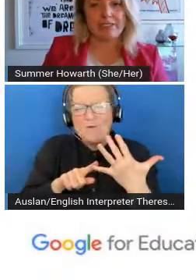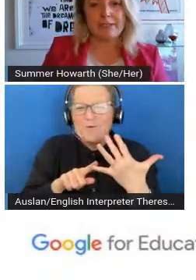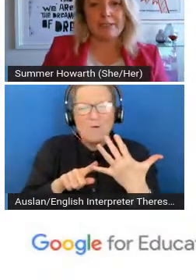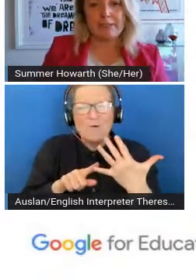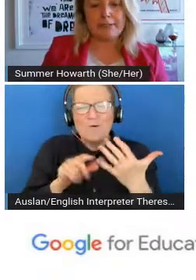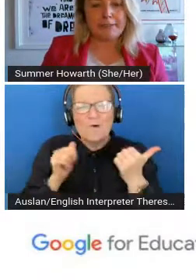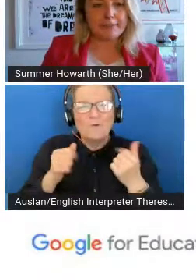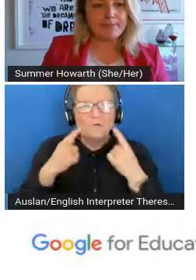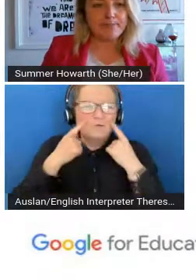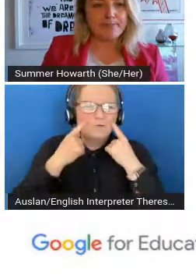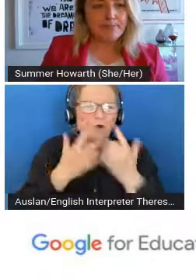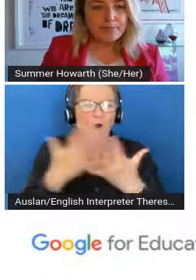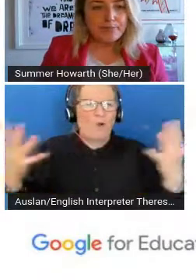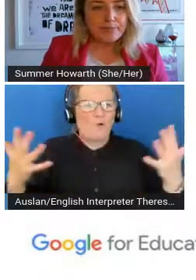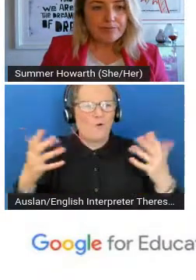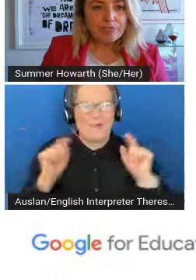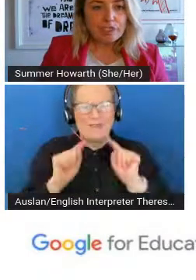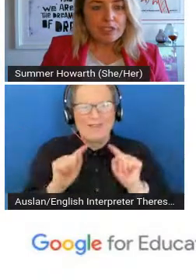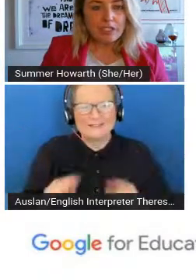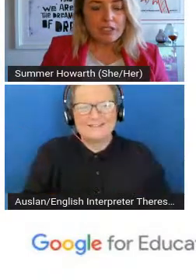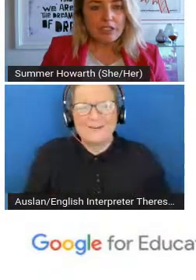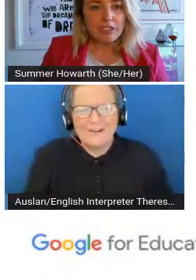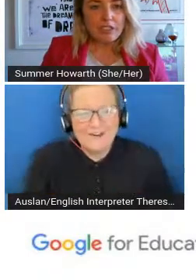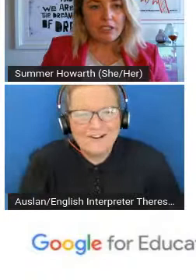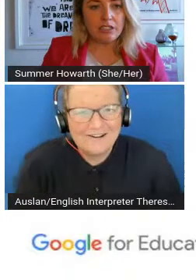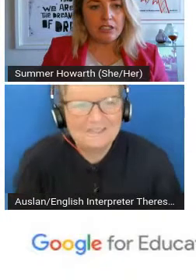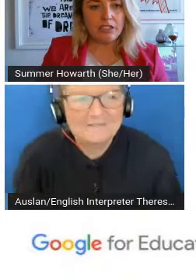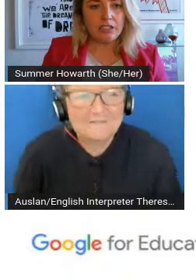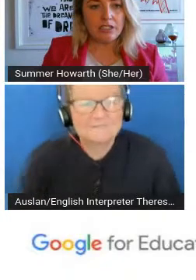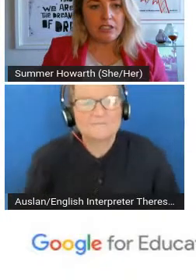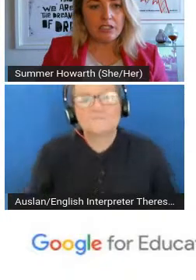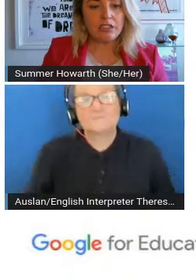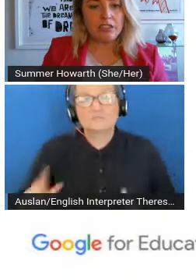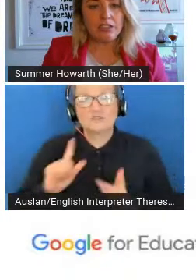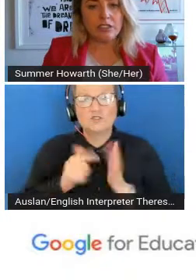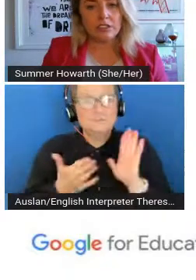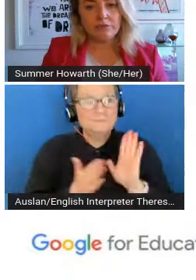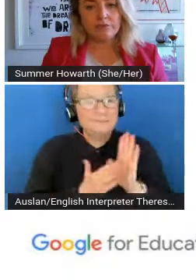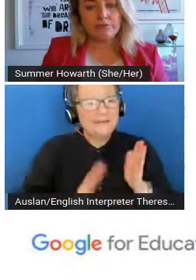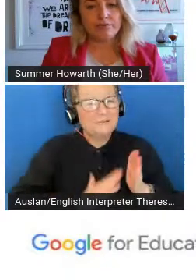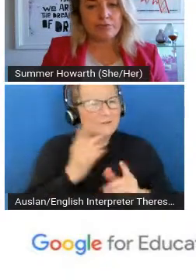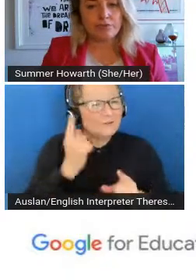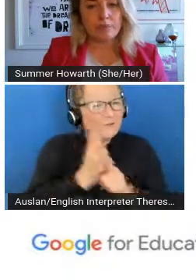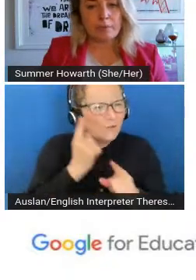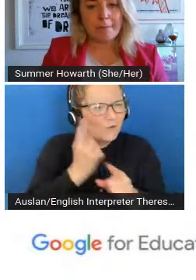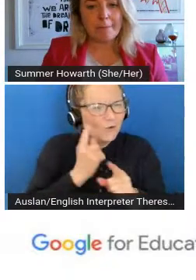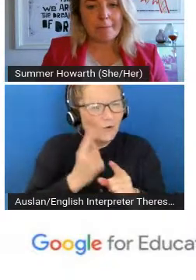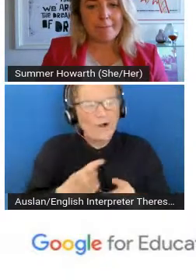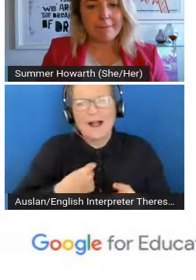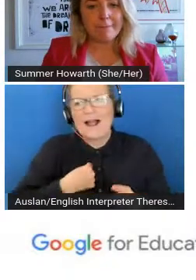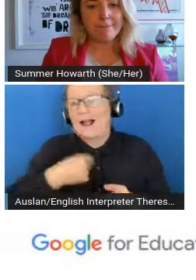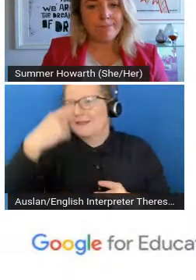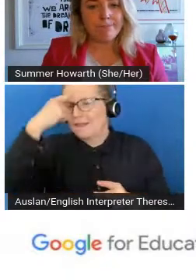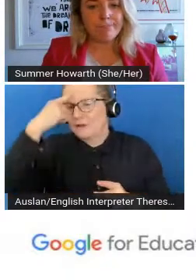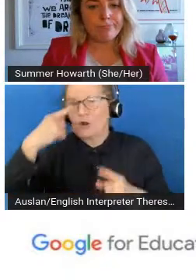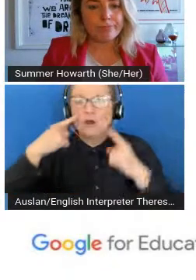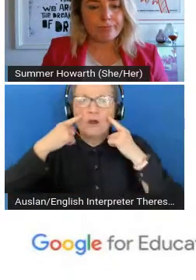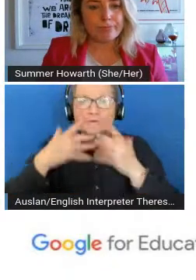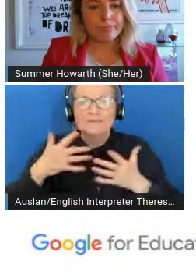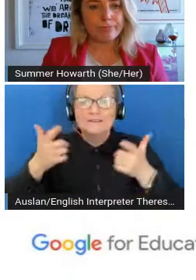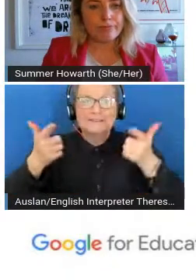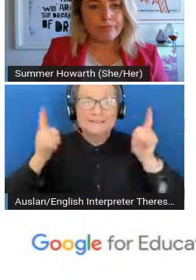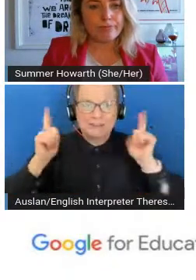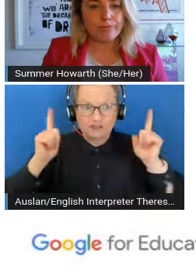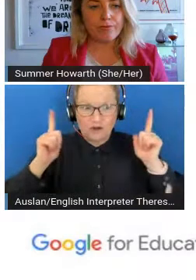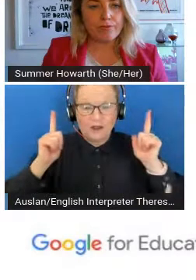those. I think that's an interesting point, Summer, because often as a teacher, it's so important for